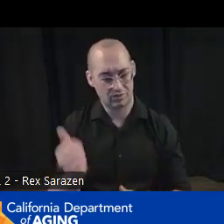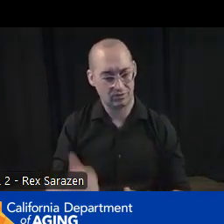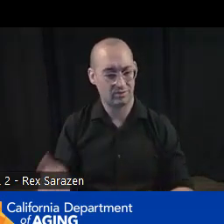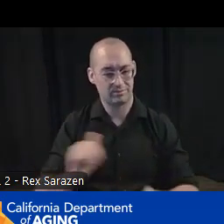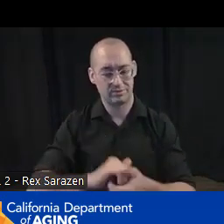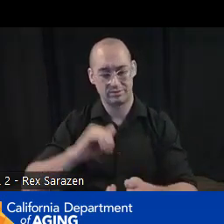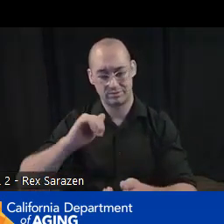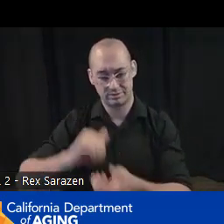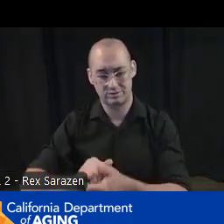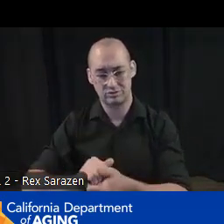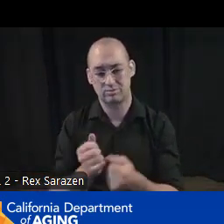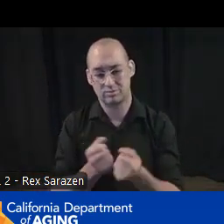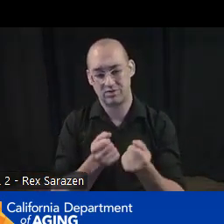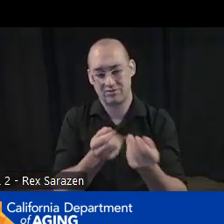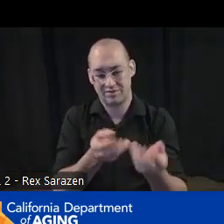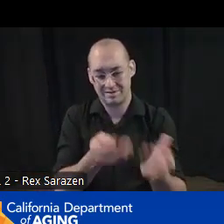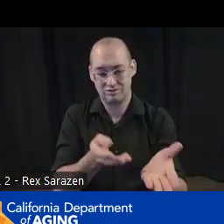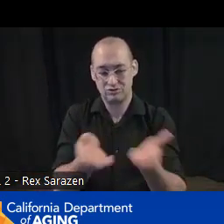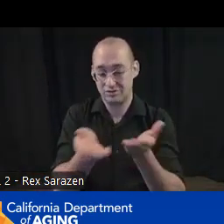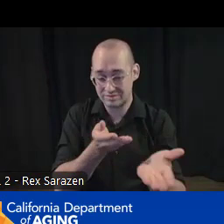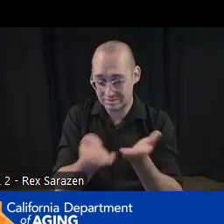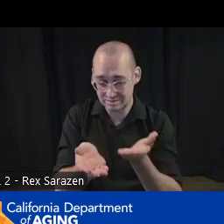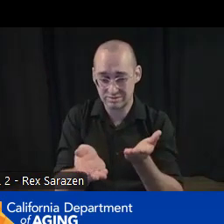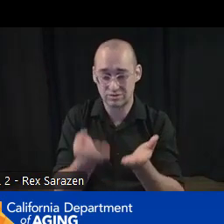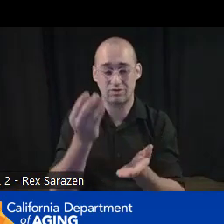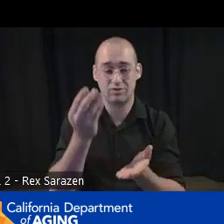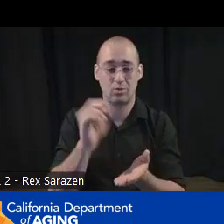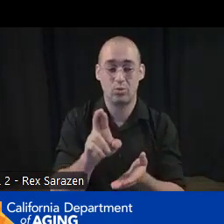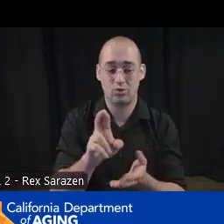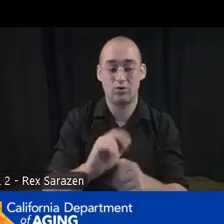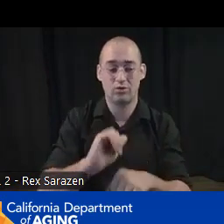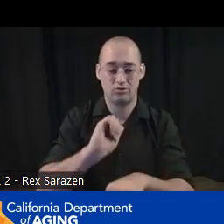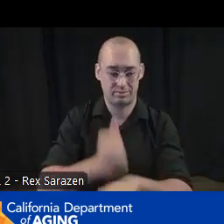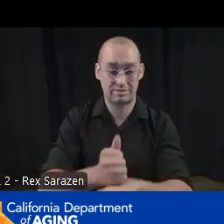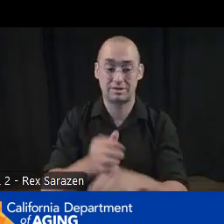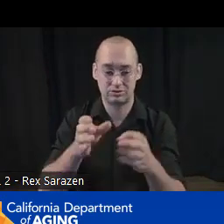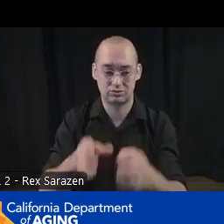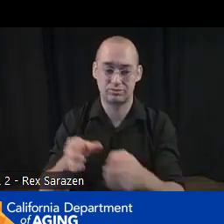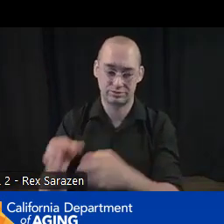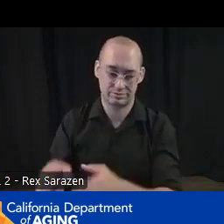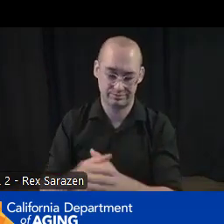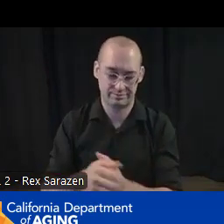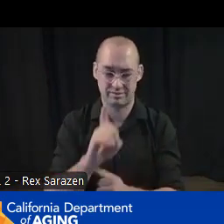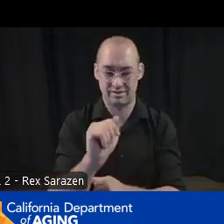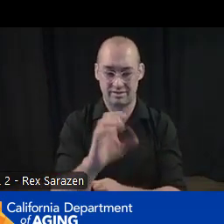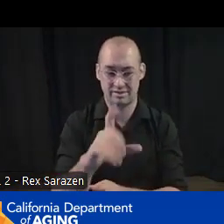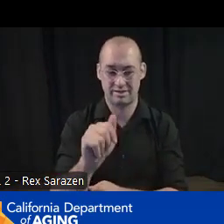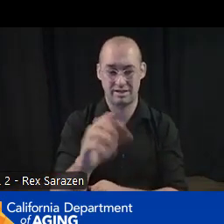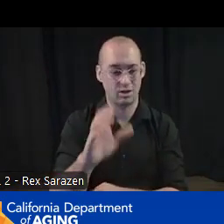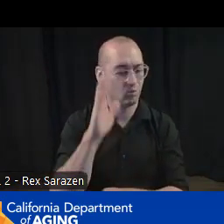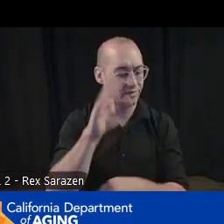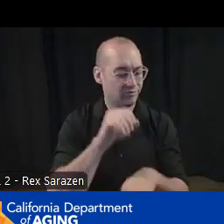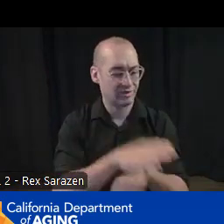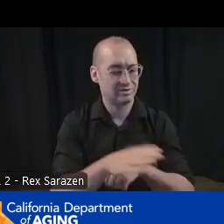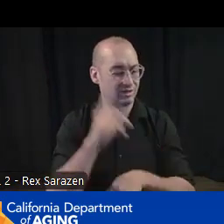adults, and other partners who provide services or represent consumers. DACLAC will advise the California